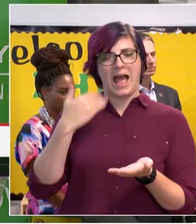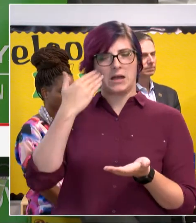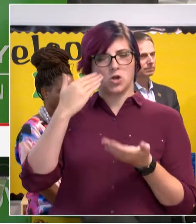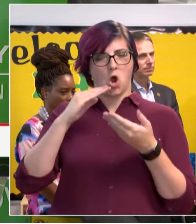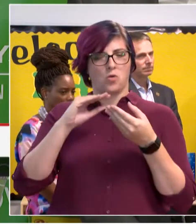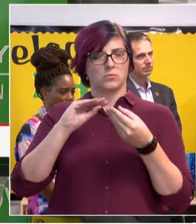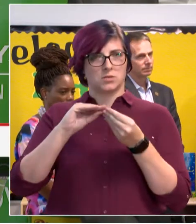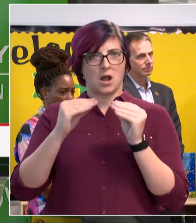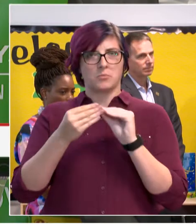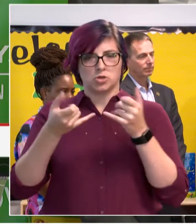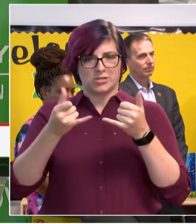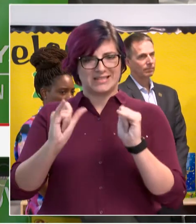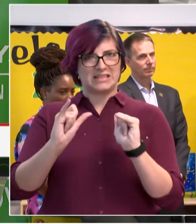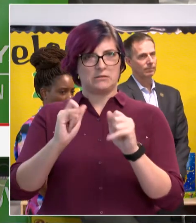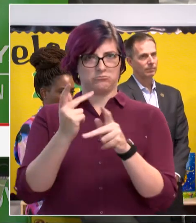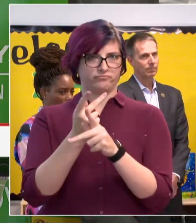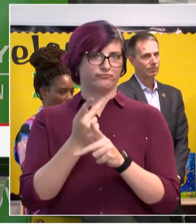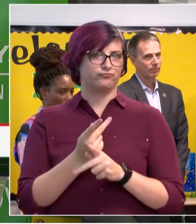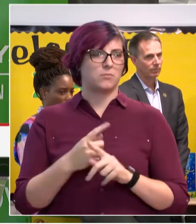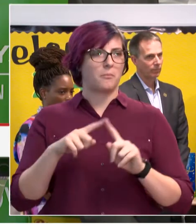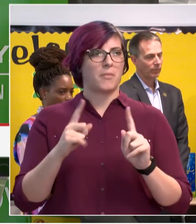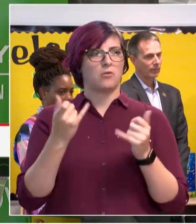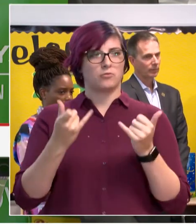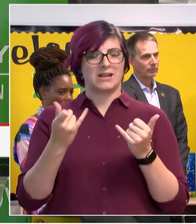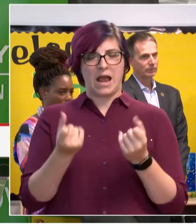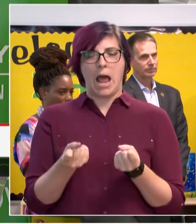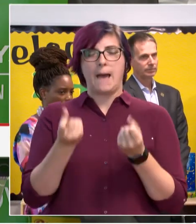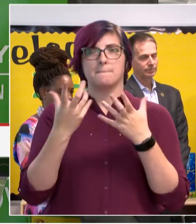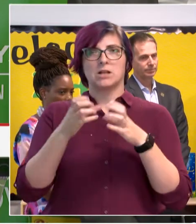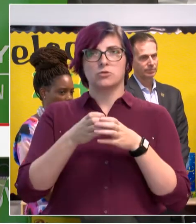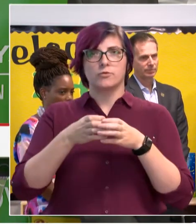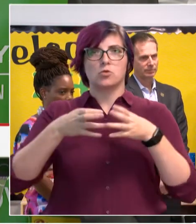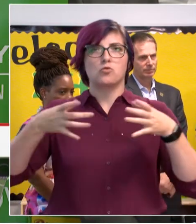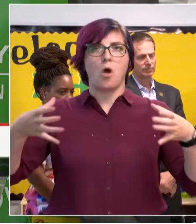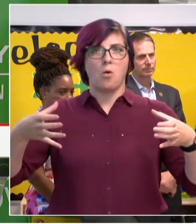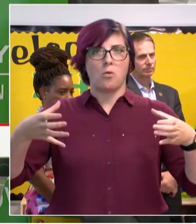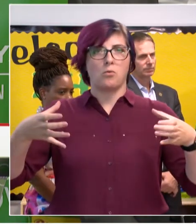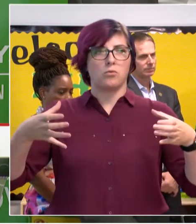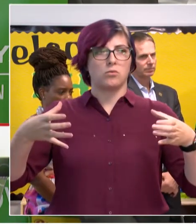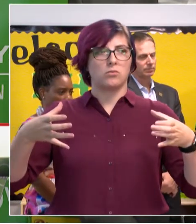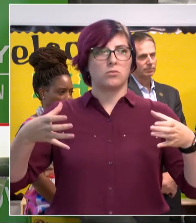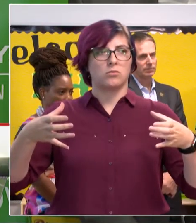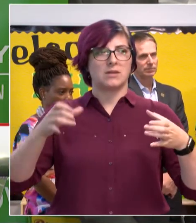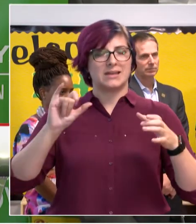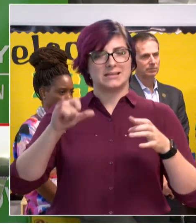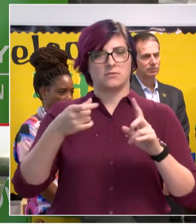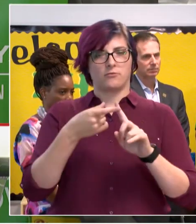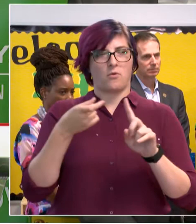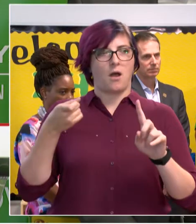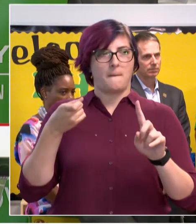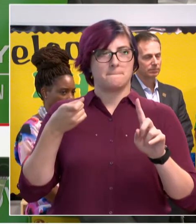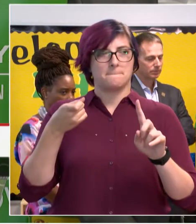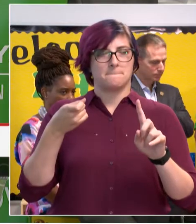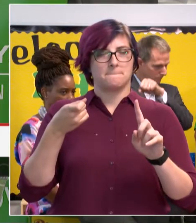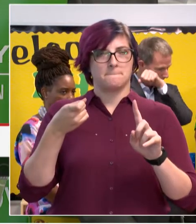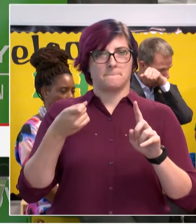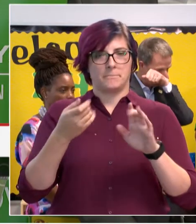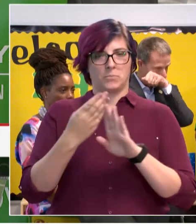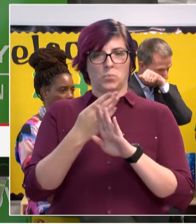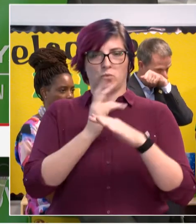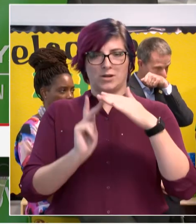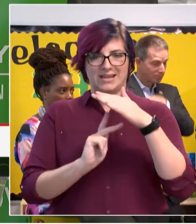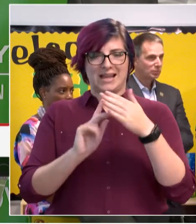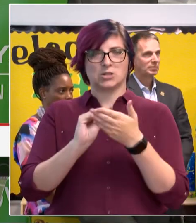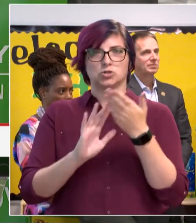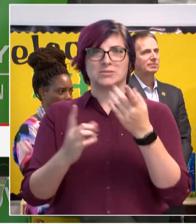but based on what you know right now, how much of the growth that has been indicated so far is being driven by pre-K students coming